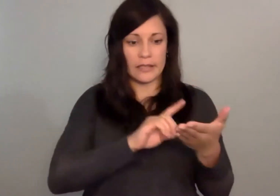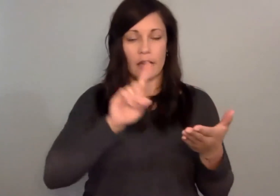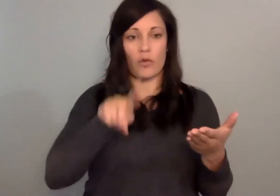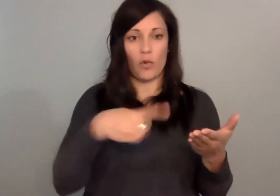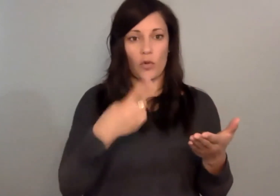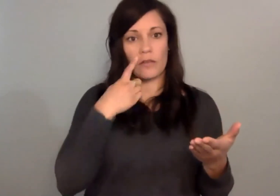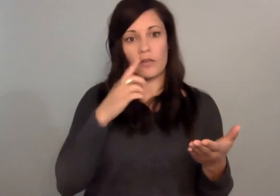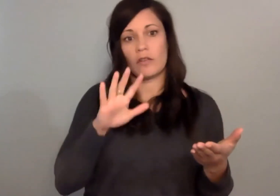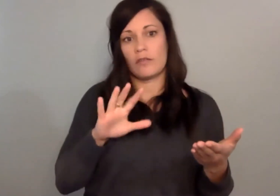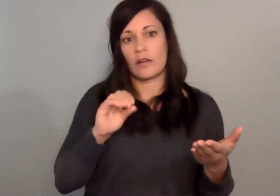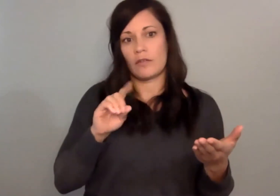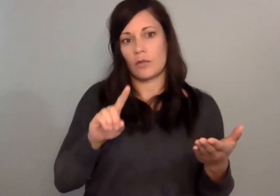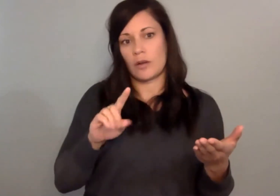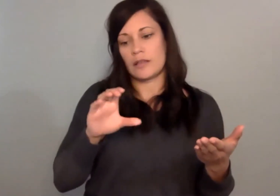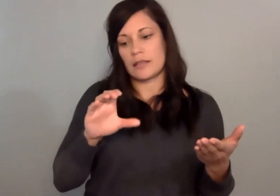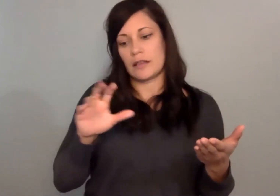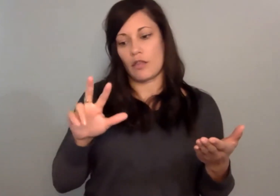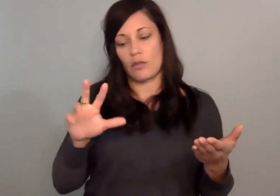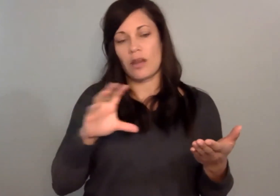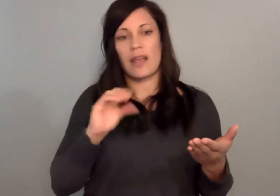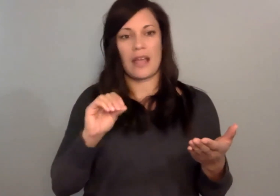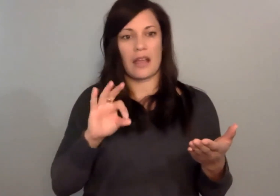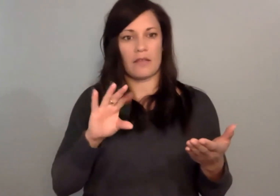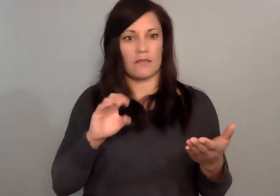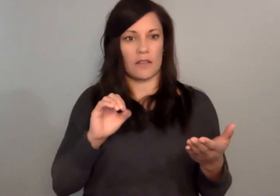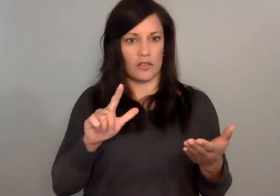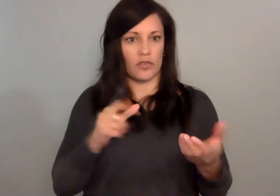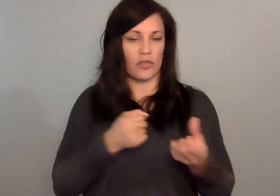501c3s and fiscally sponsored organizations.